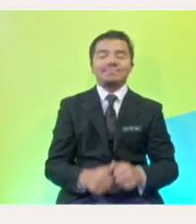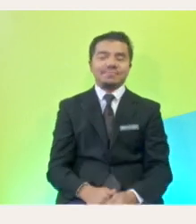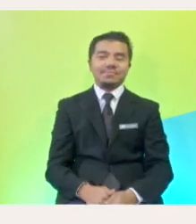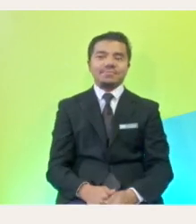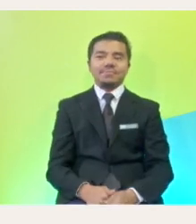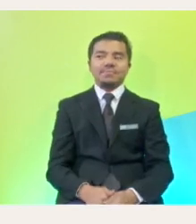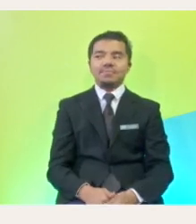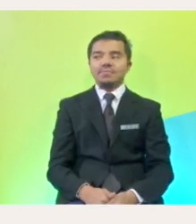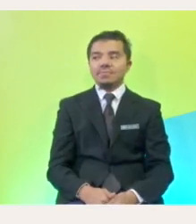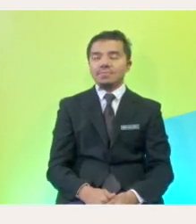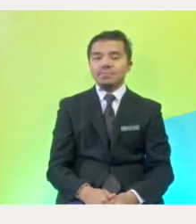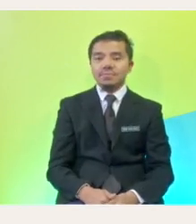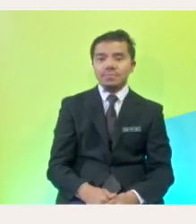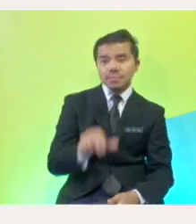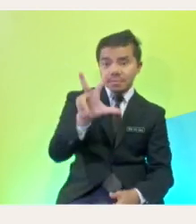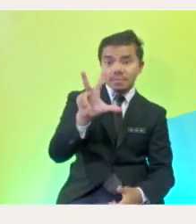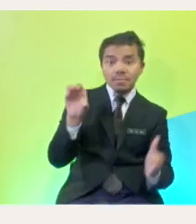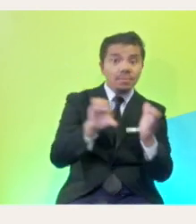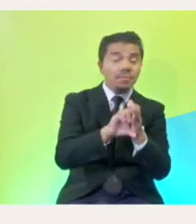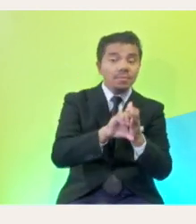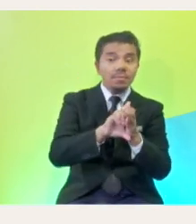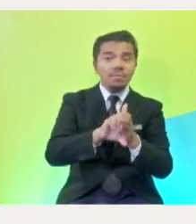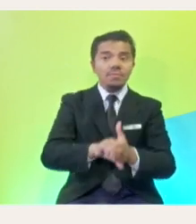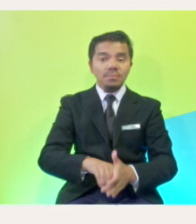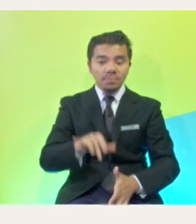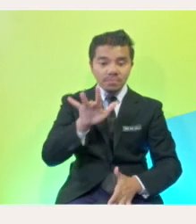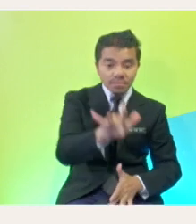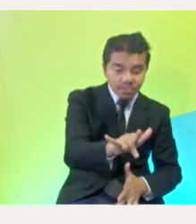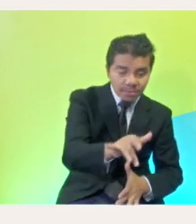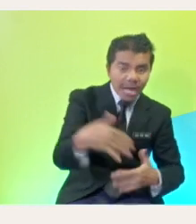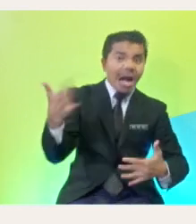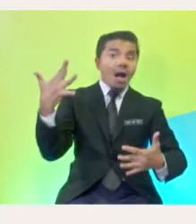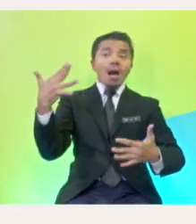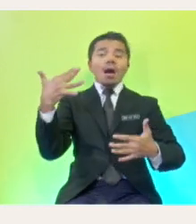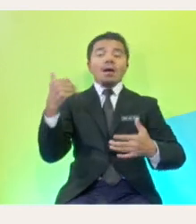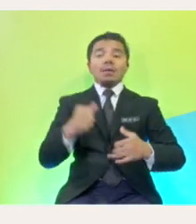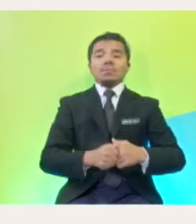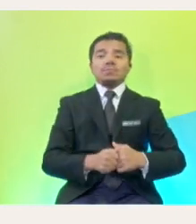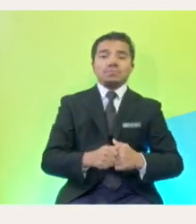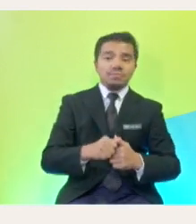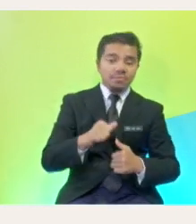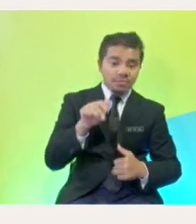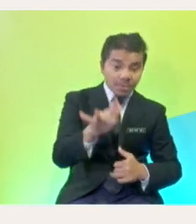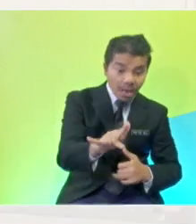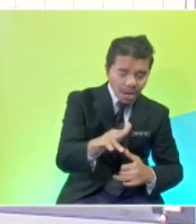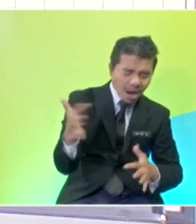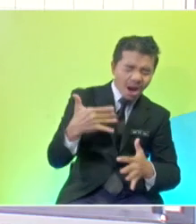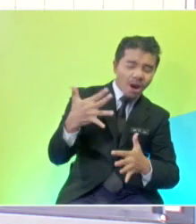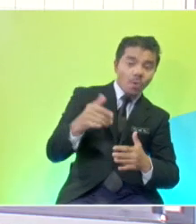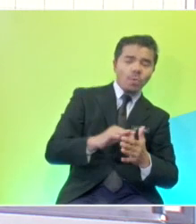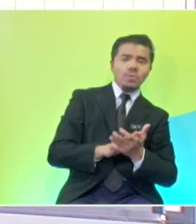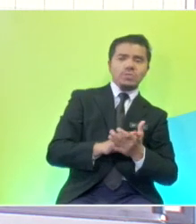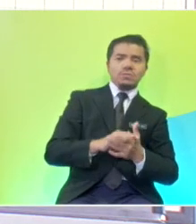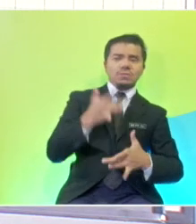you will sneeze. Okay, and the third one, example here, accidentally touching a hot object, as you seen just now the video, right? Yeah.